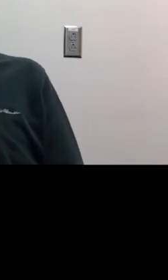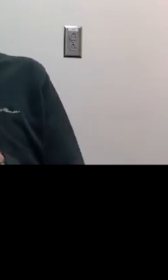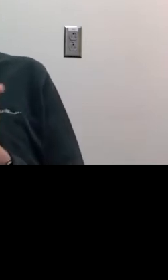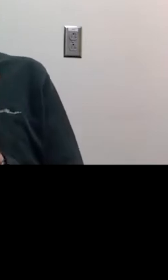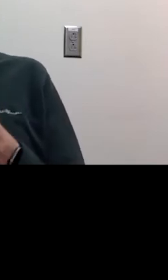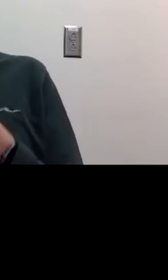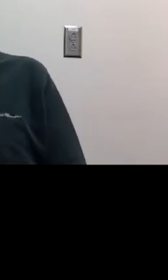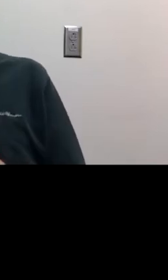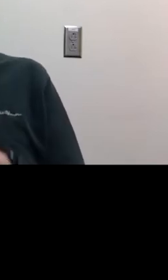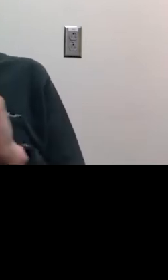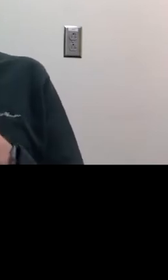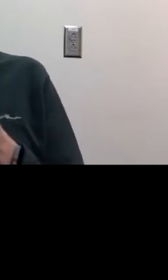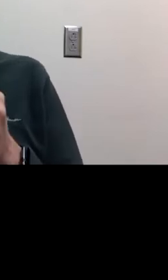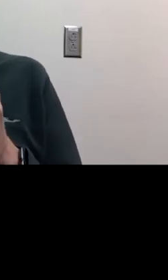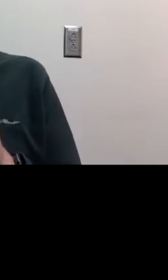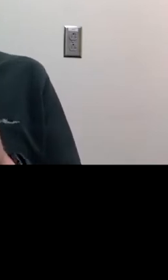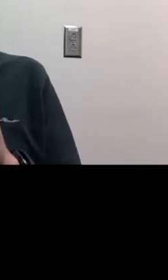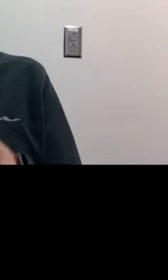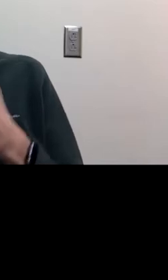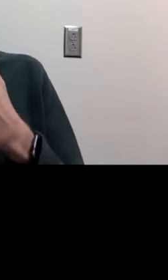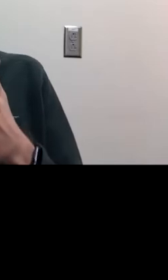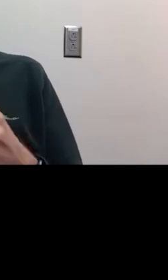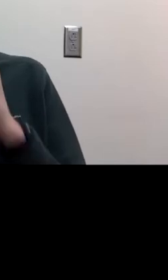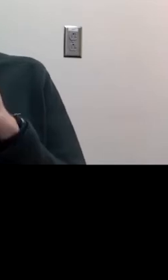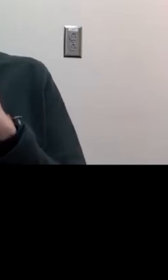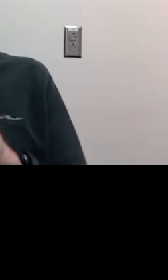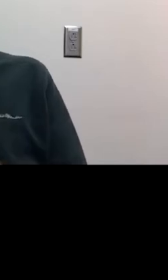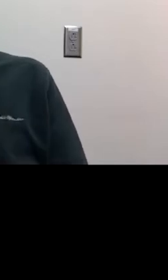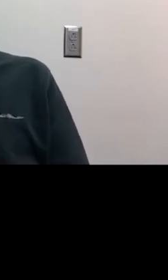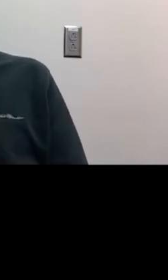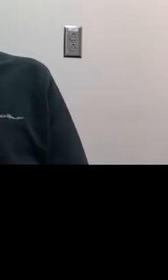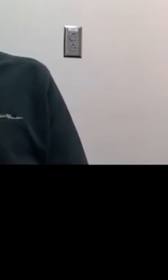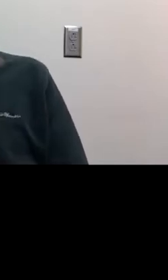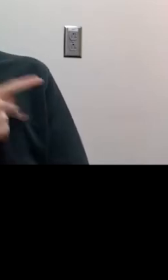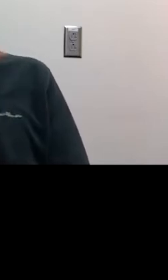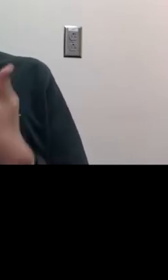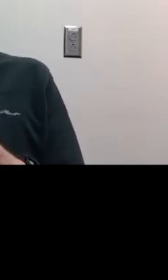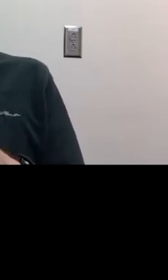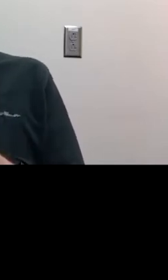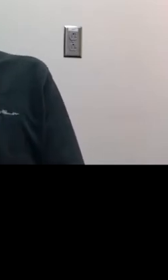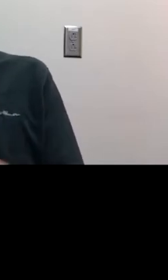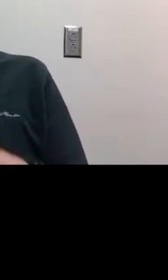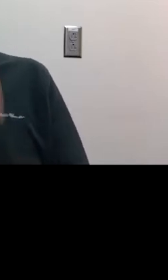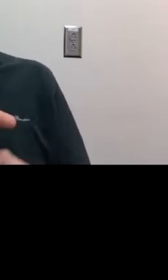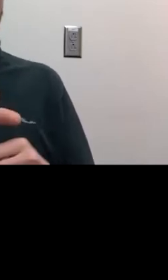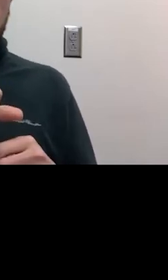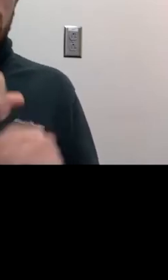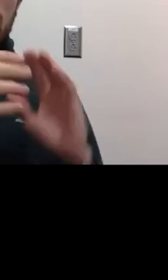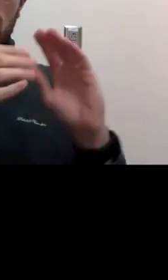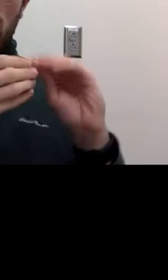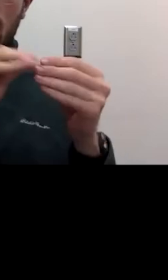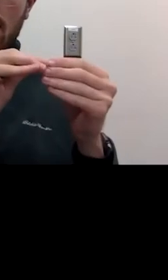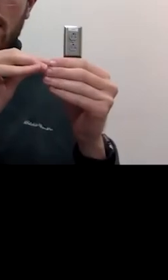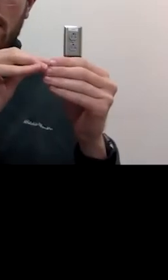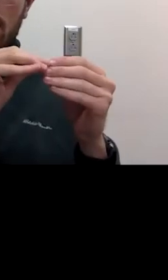results. So we interviewed about 50 patients who had participated in the quantitative survey in those 10 different